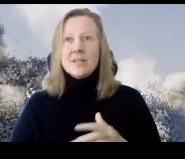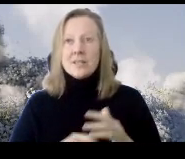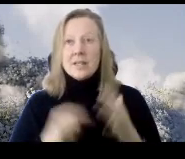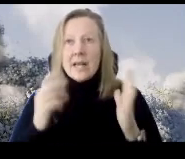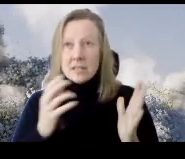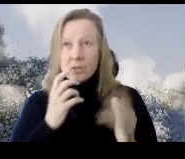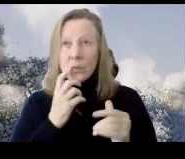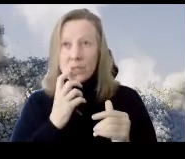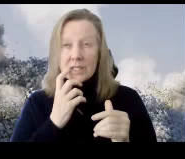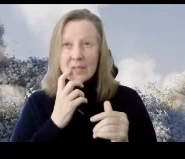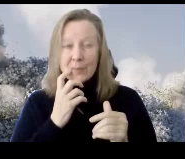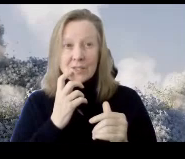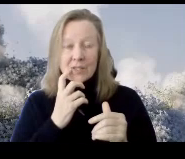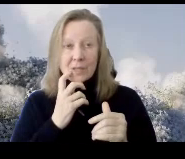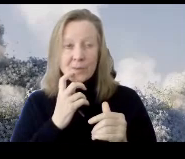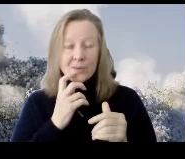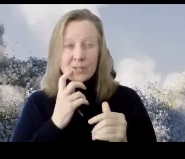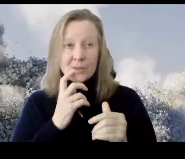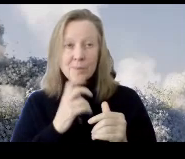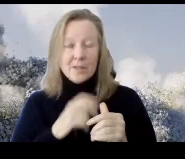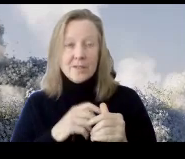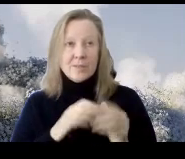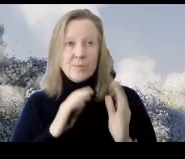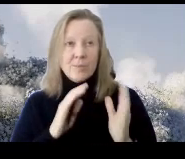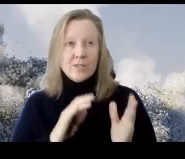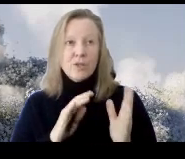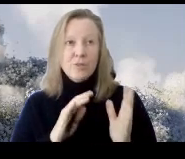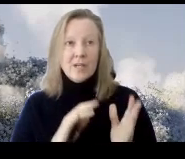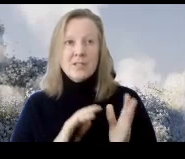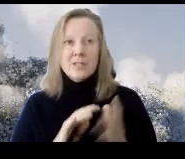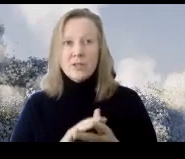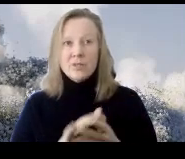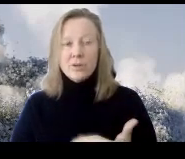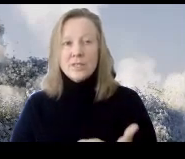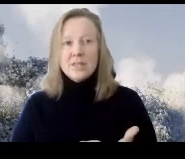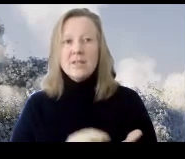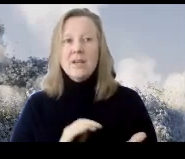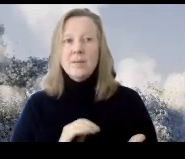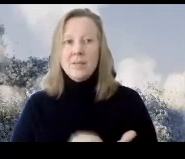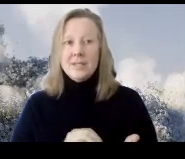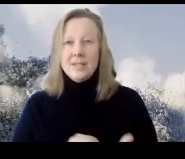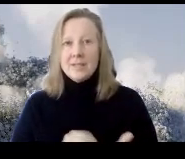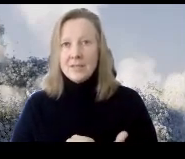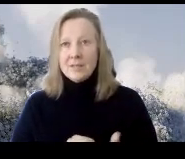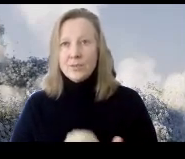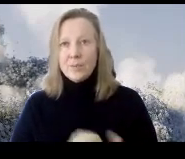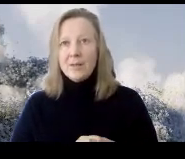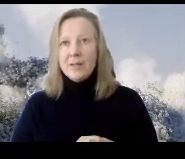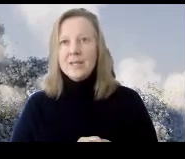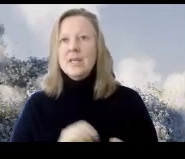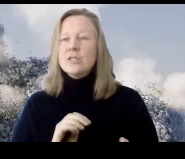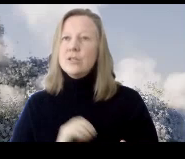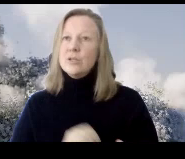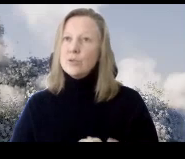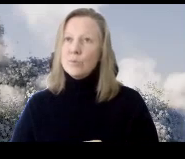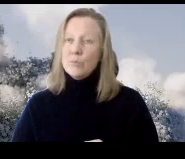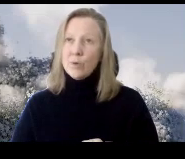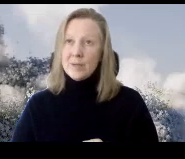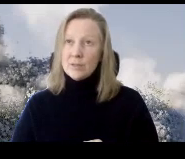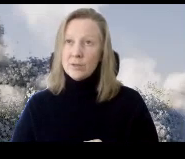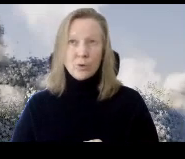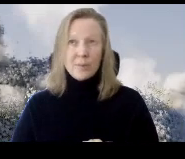So the last course that I'm going to talk about for this group is Professional Communication Skills for Nurses, PCSN is what we call it. So this